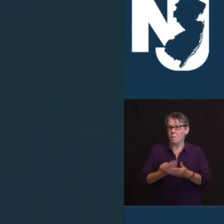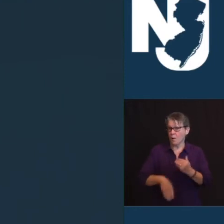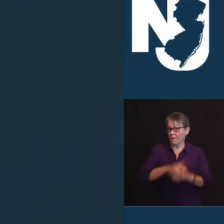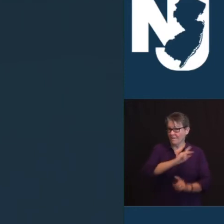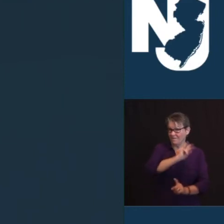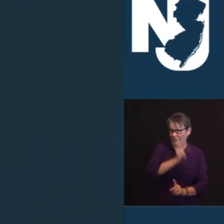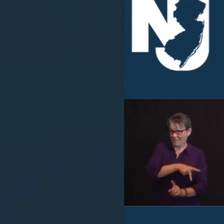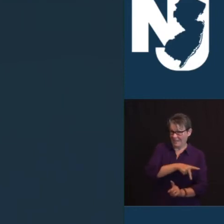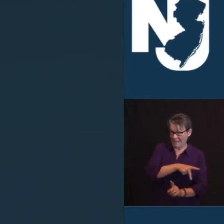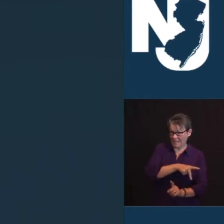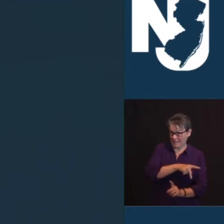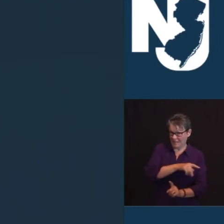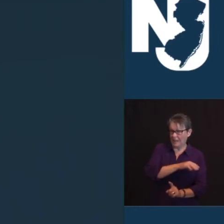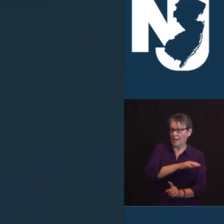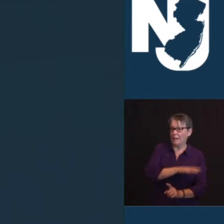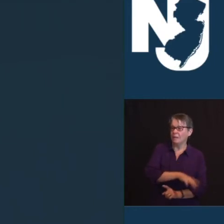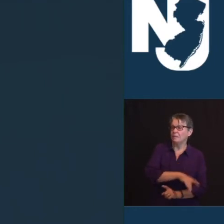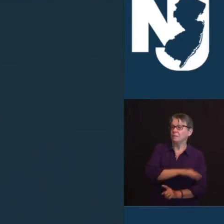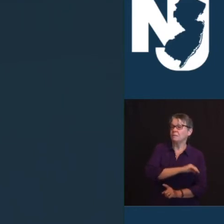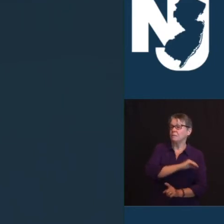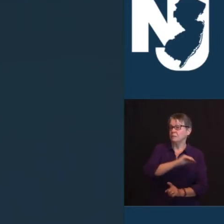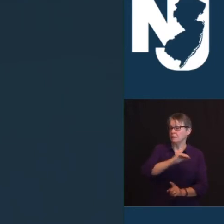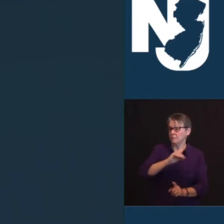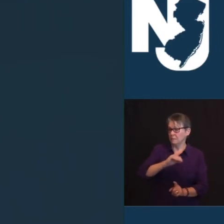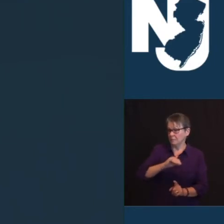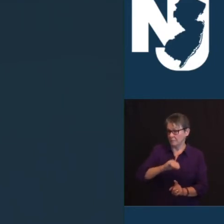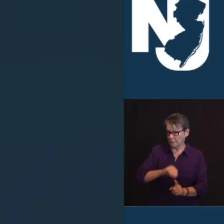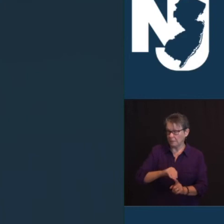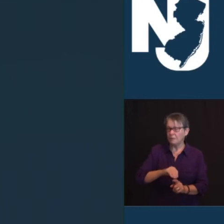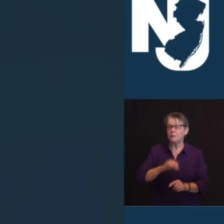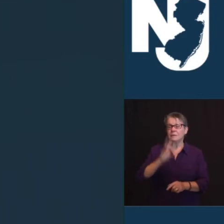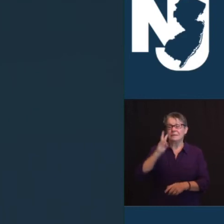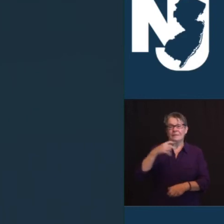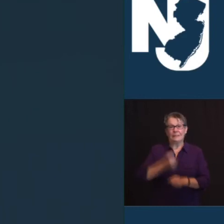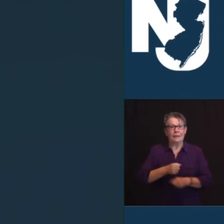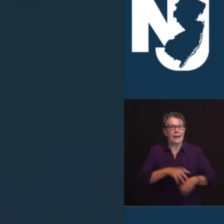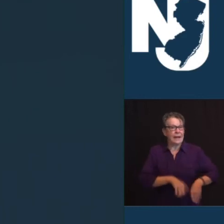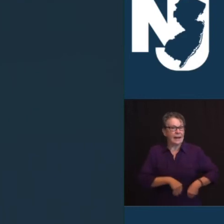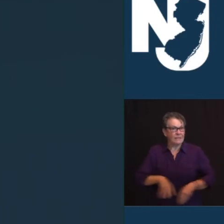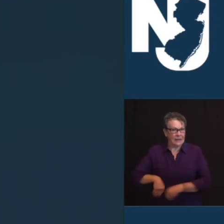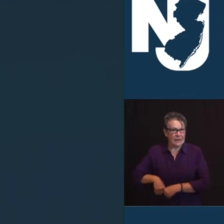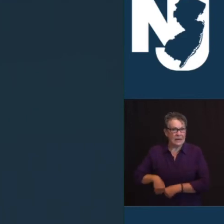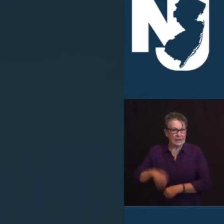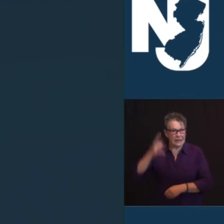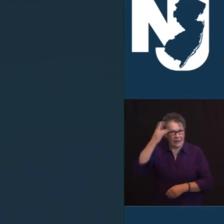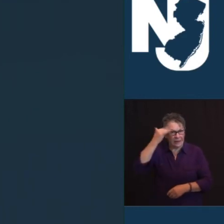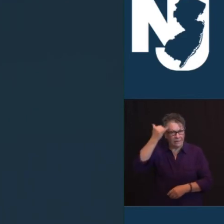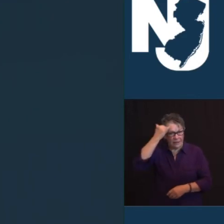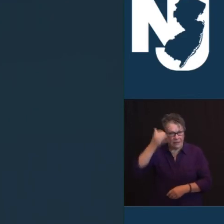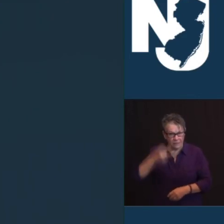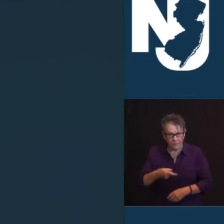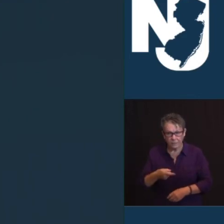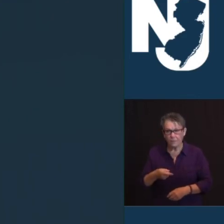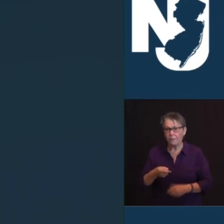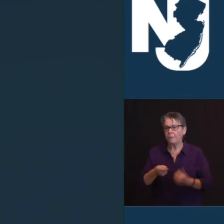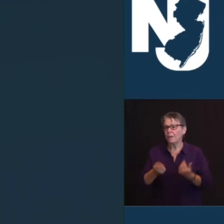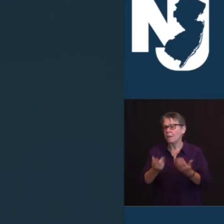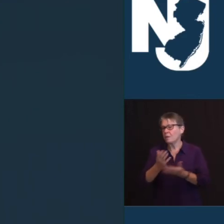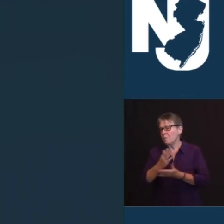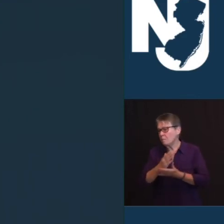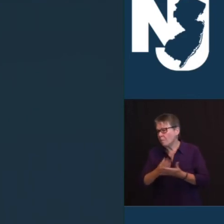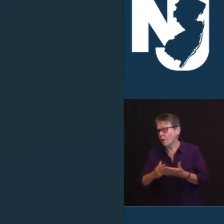in service with the United States Navy. He was a member of Philadelphia's historic Mother Bethel AME Church, and that is not